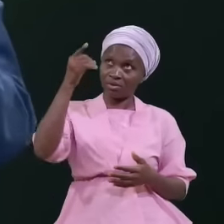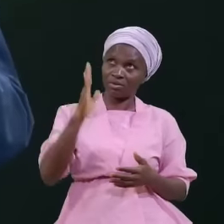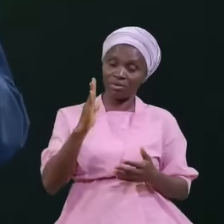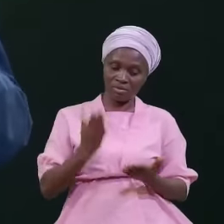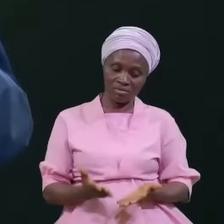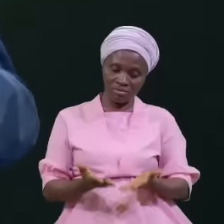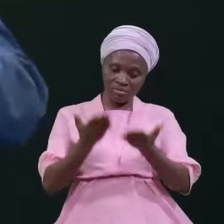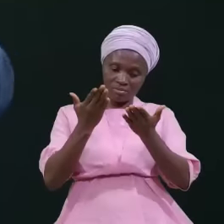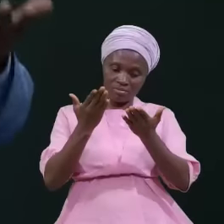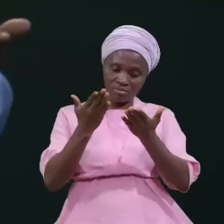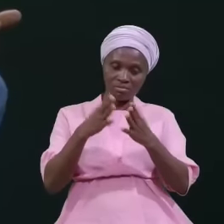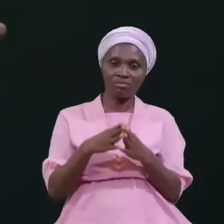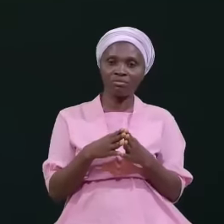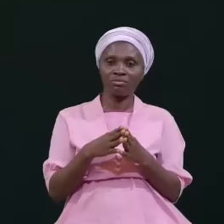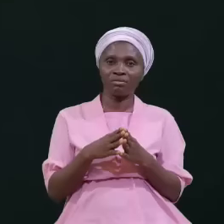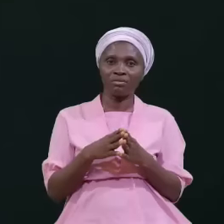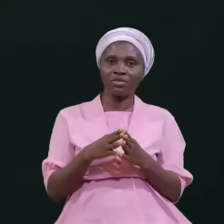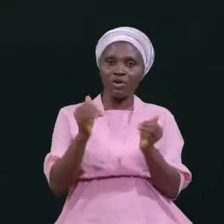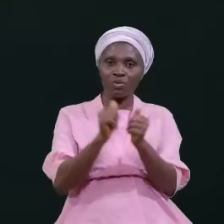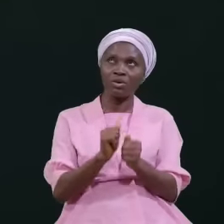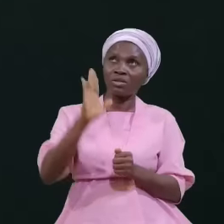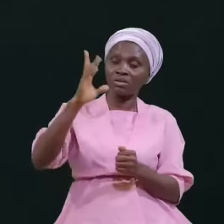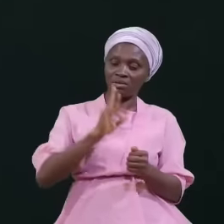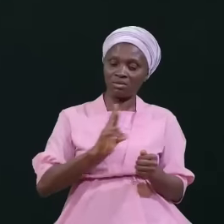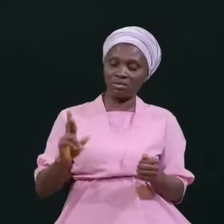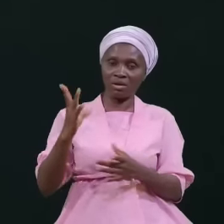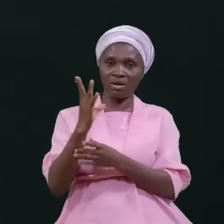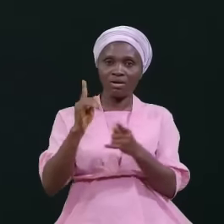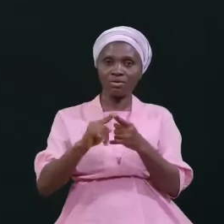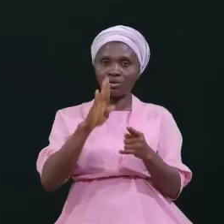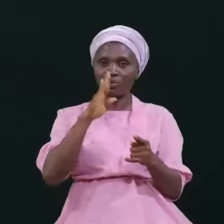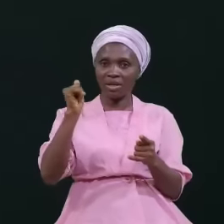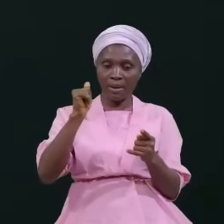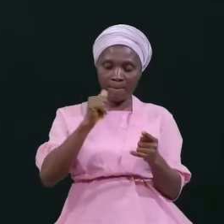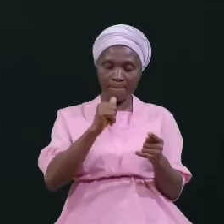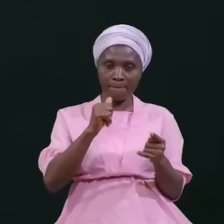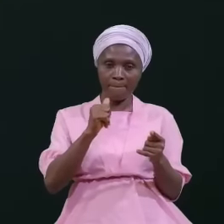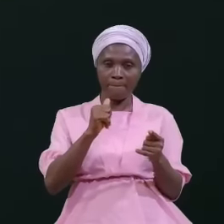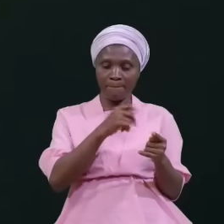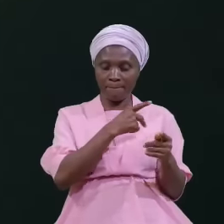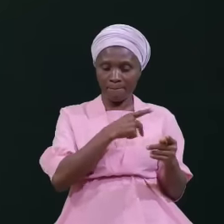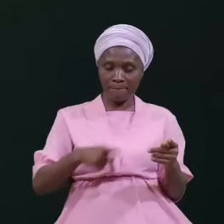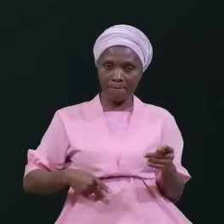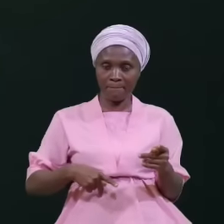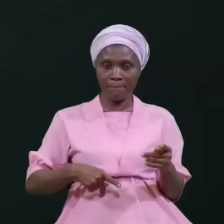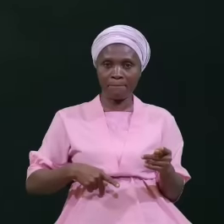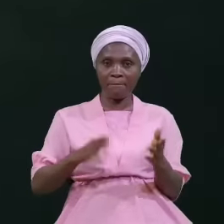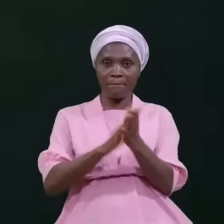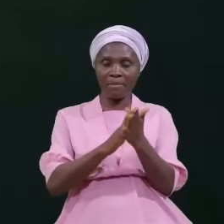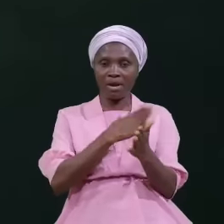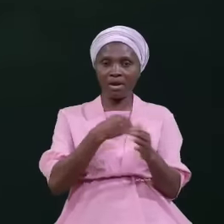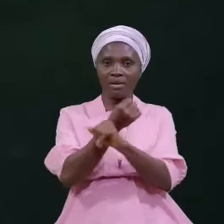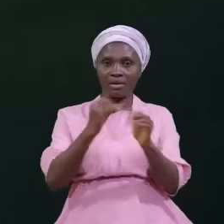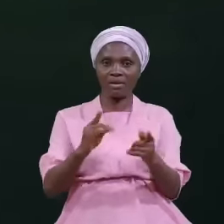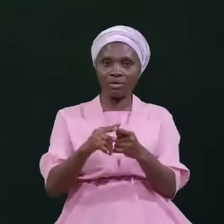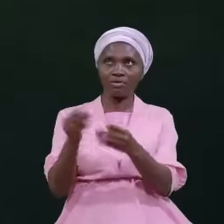with his right hand to be a prince and a savior, for to give repentance to